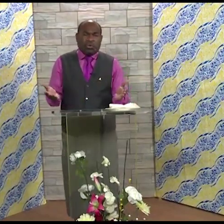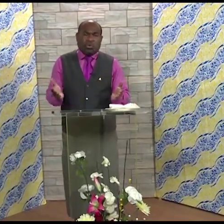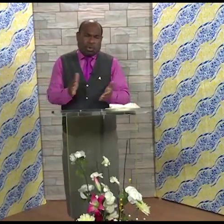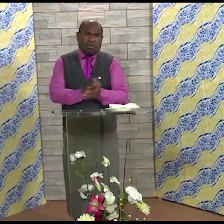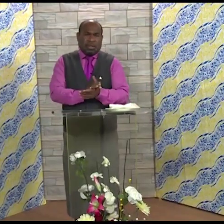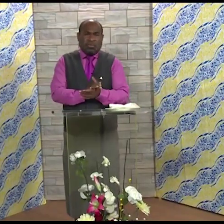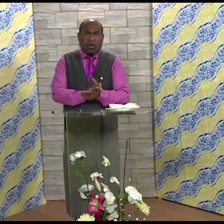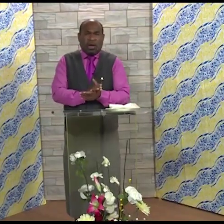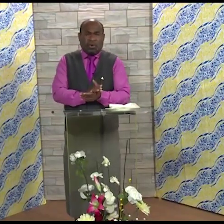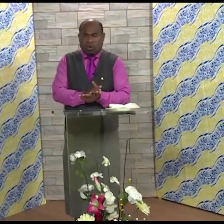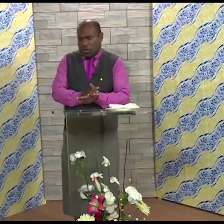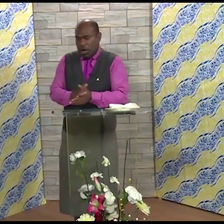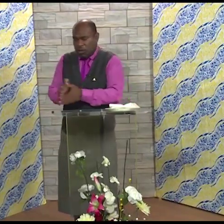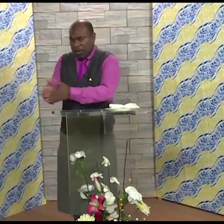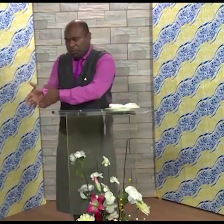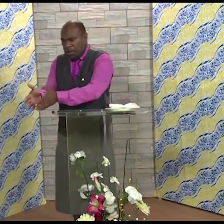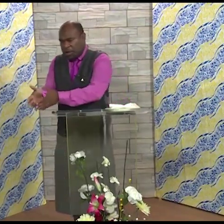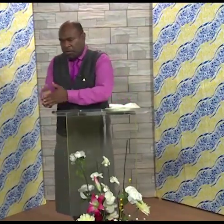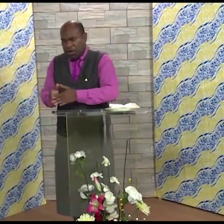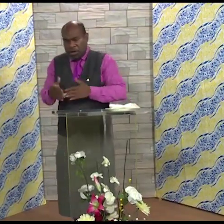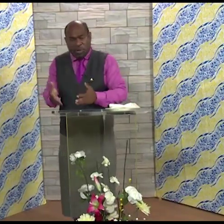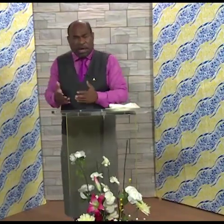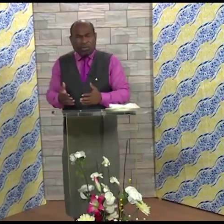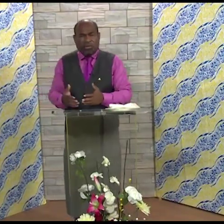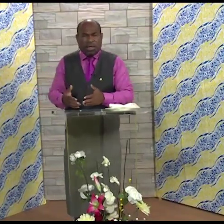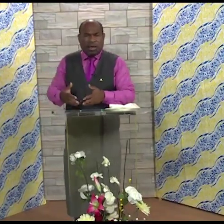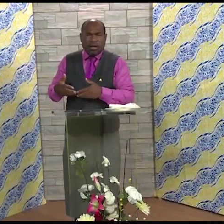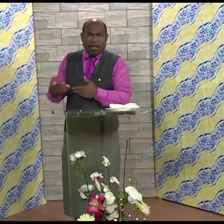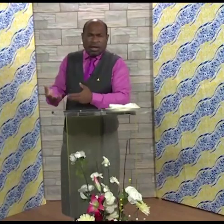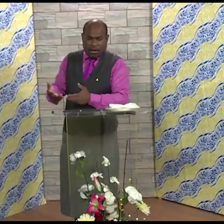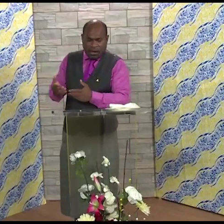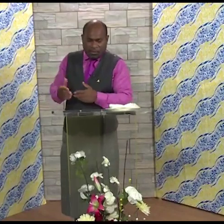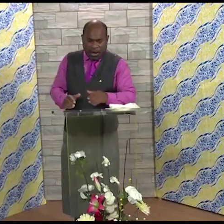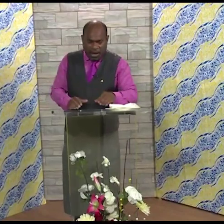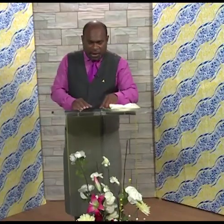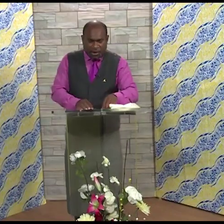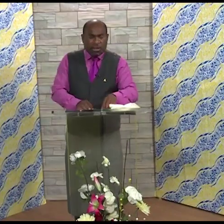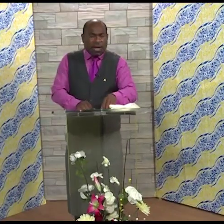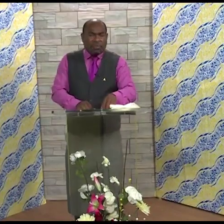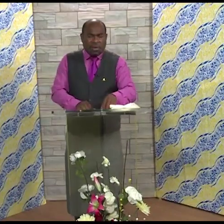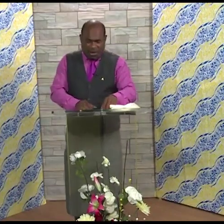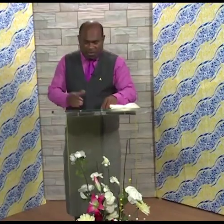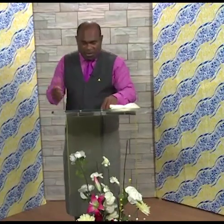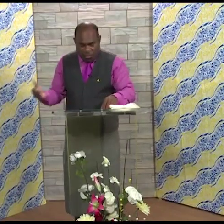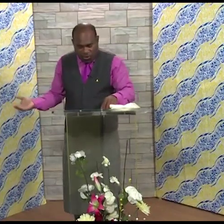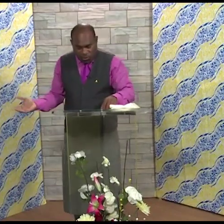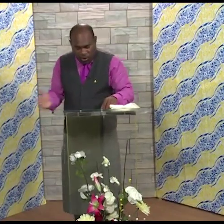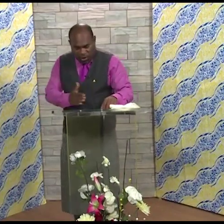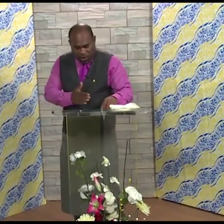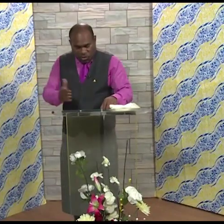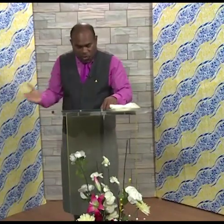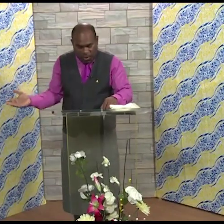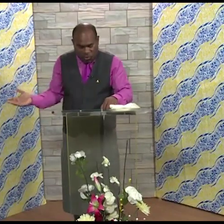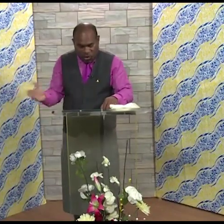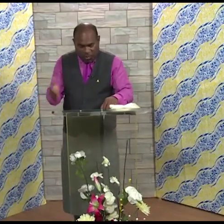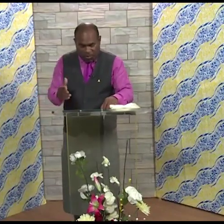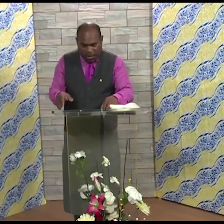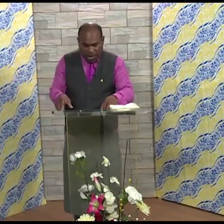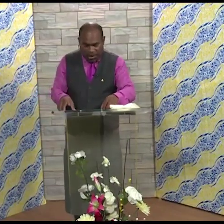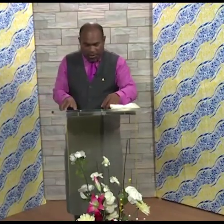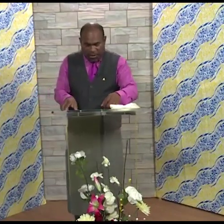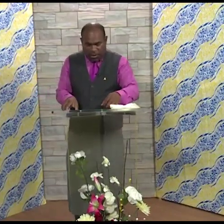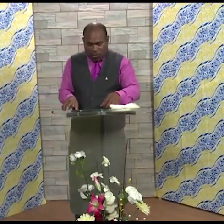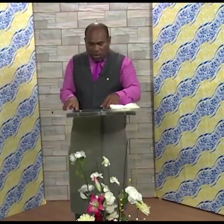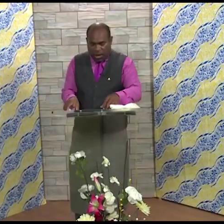talanga nono dito wana tamati ni kuwa. Elimu nono ndo kawa inga beira kwa elimu na kaya tigo beira. Era elimu na kaya rao ni rata kama. Maivuwa endua. Eto mbali tunga mga